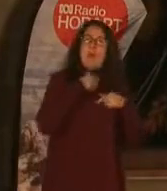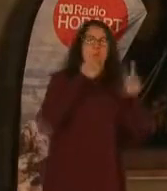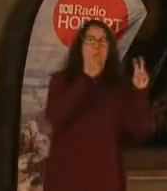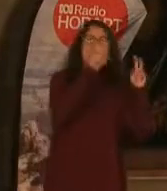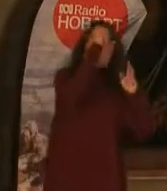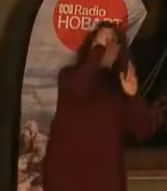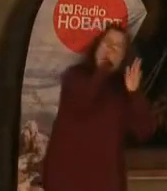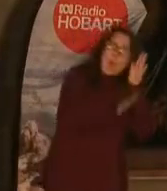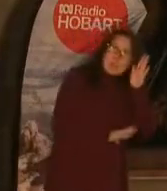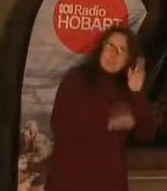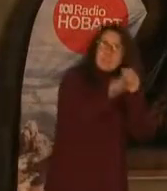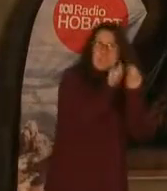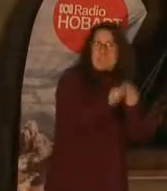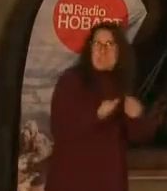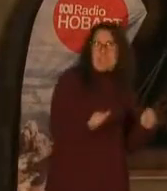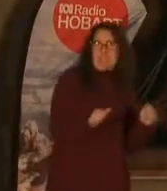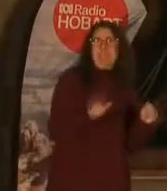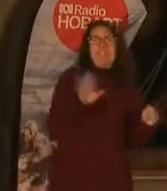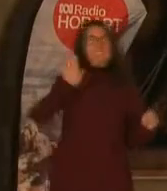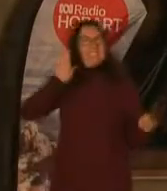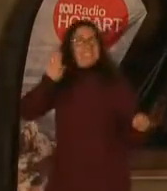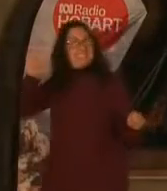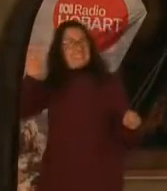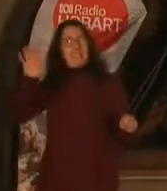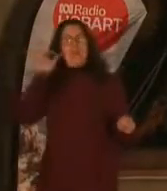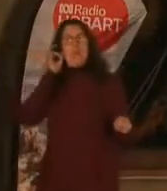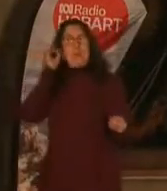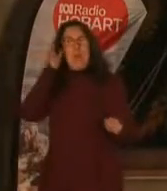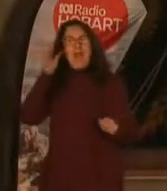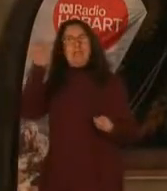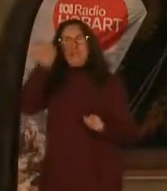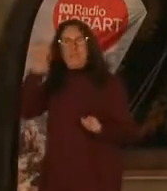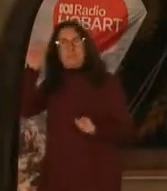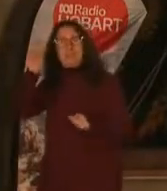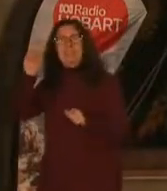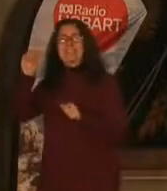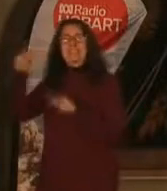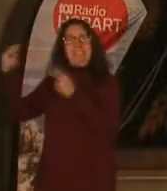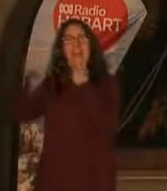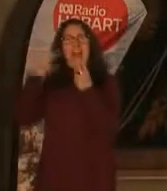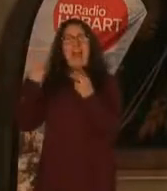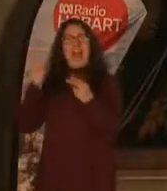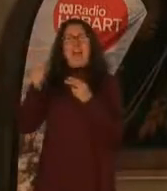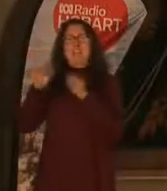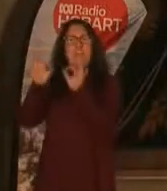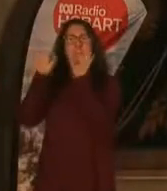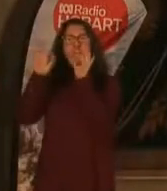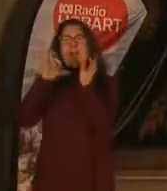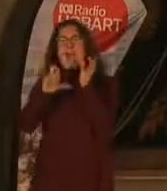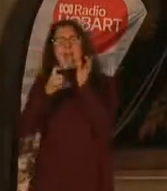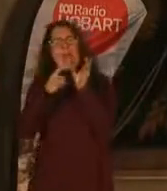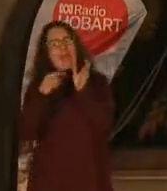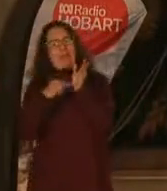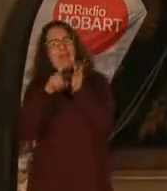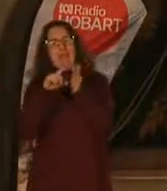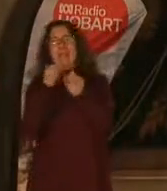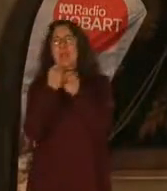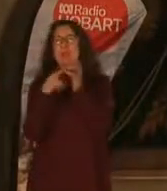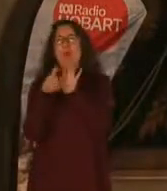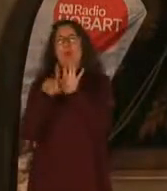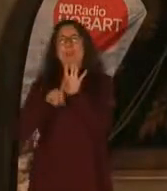these disciplines and really atomising it sort of can't capture holistic ways. And I've heard of, you know, other people